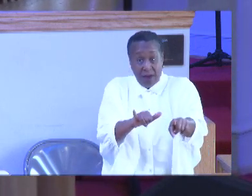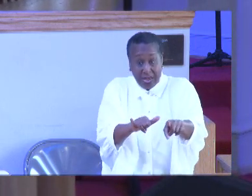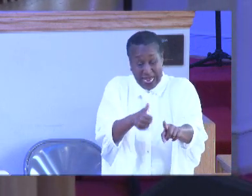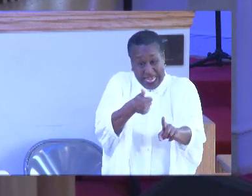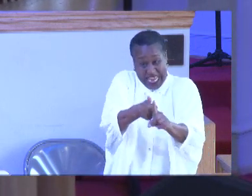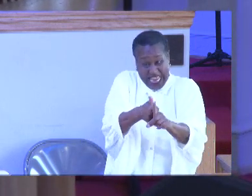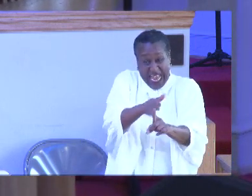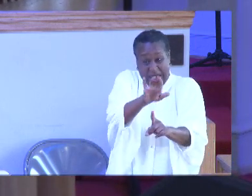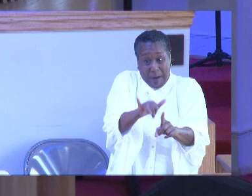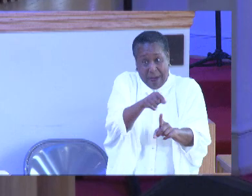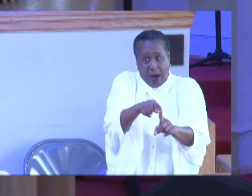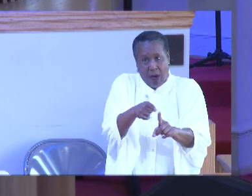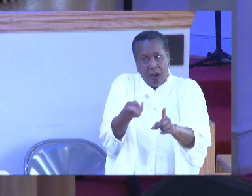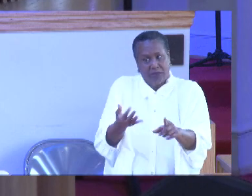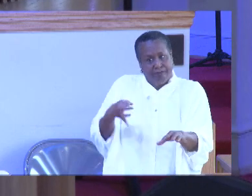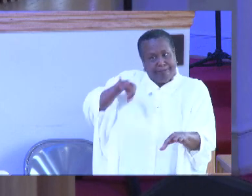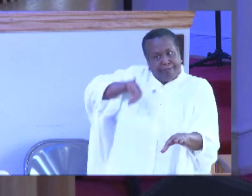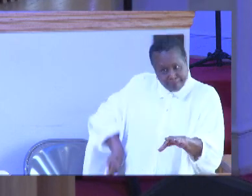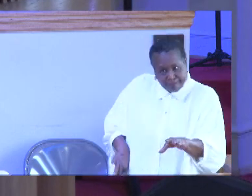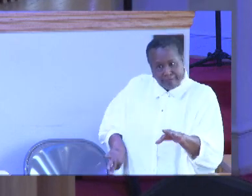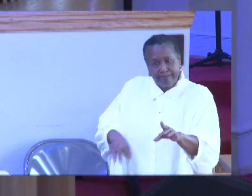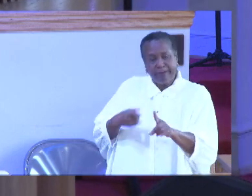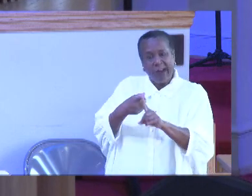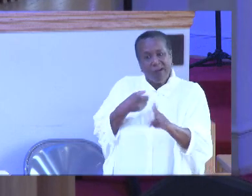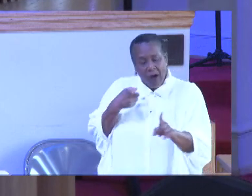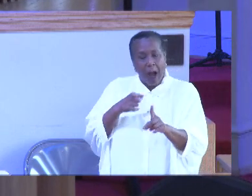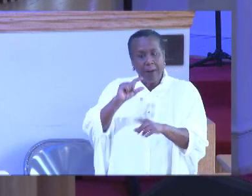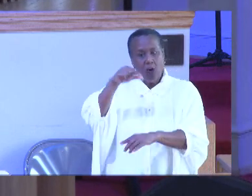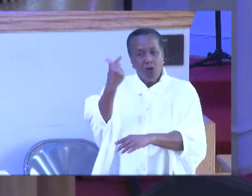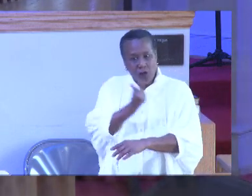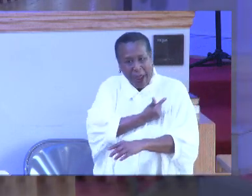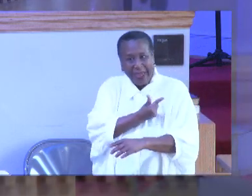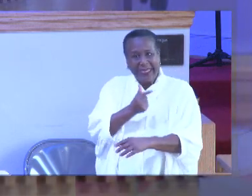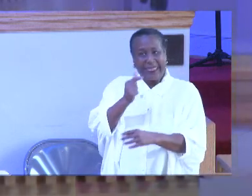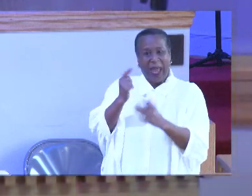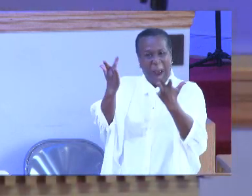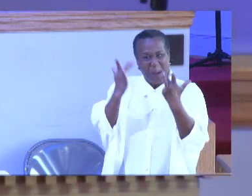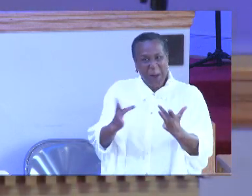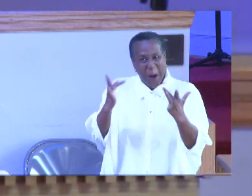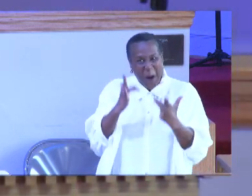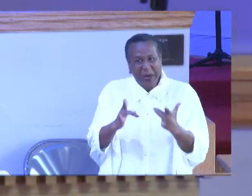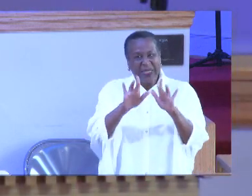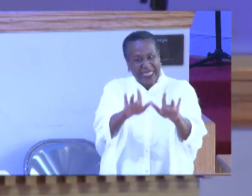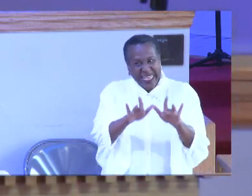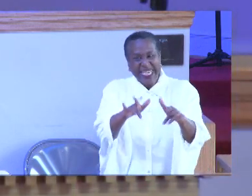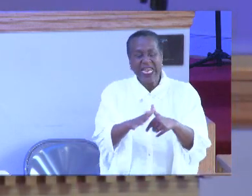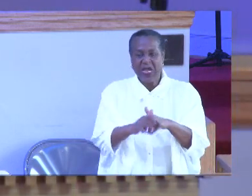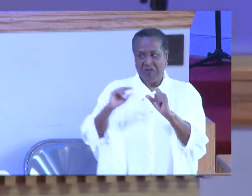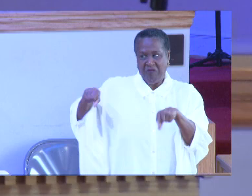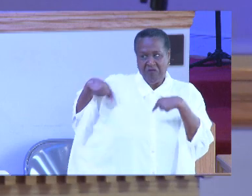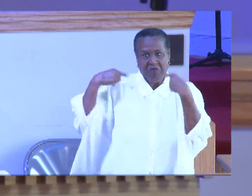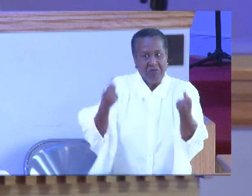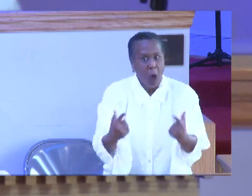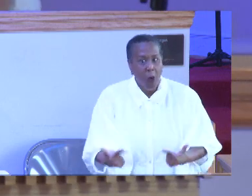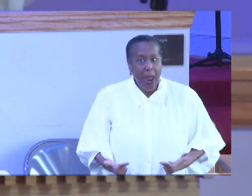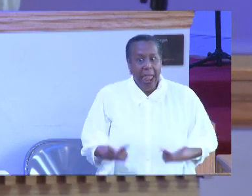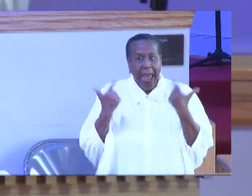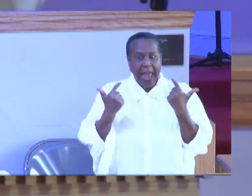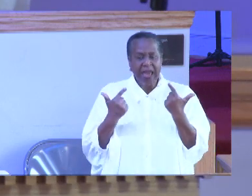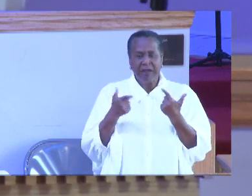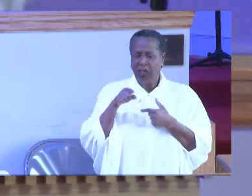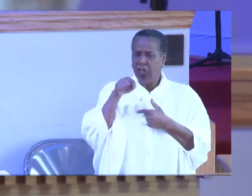has been the beneficiary of grace and mercy all along the way on her journey. And so